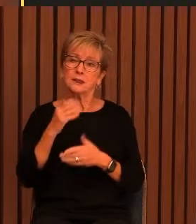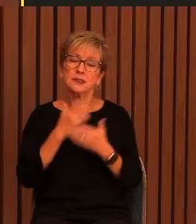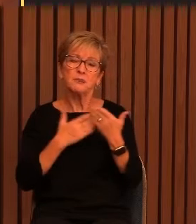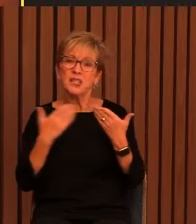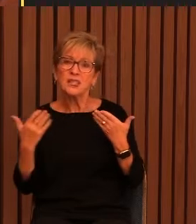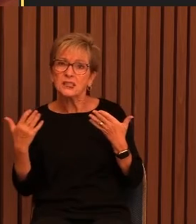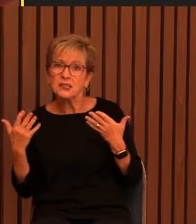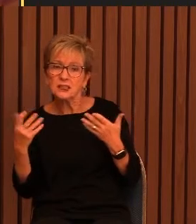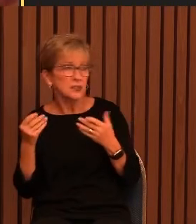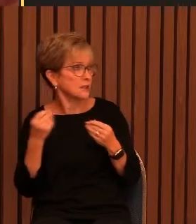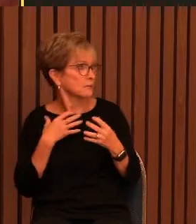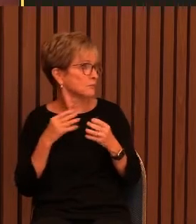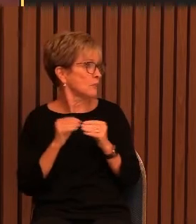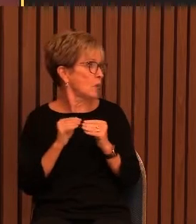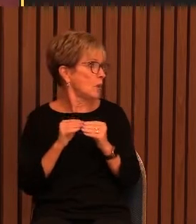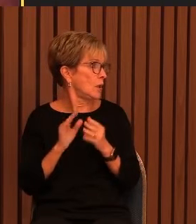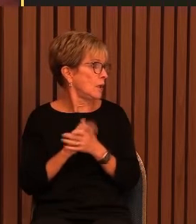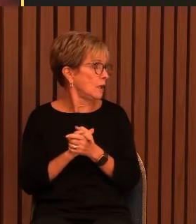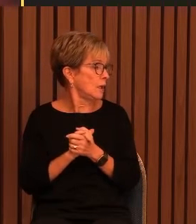this?